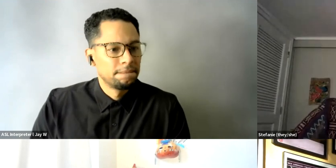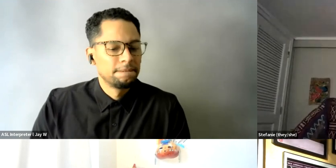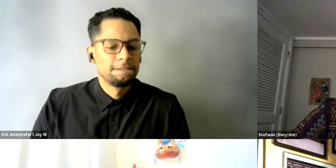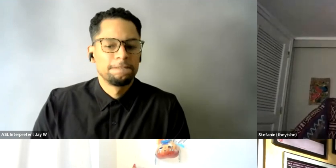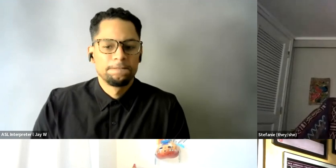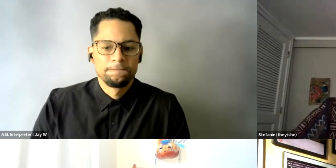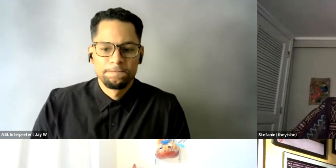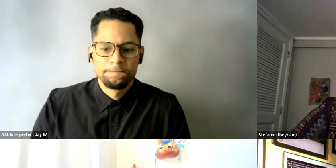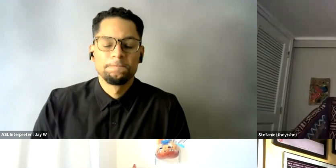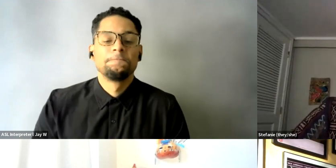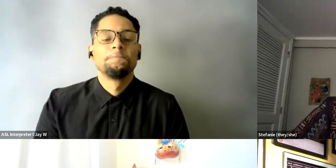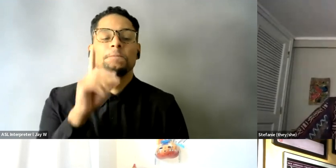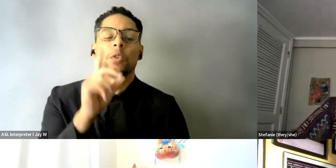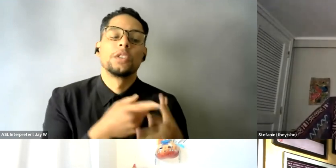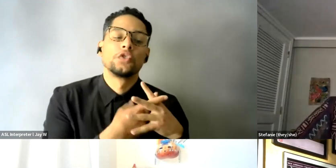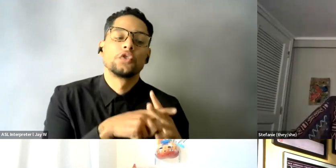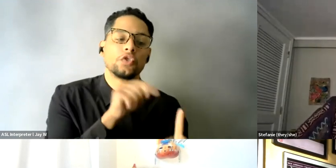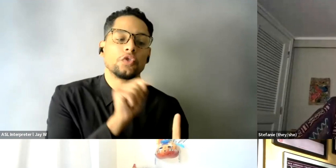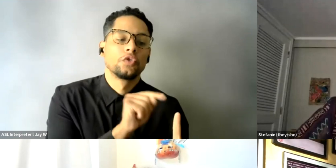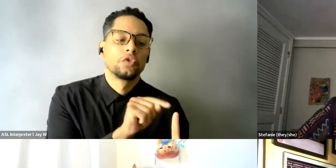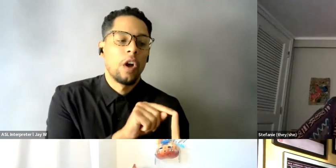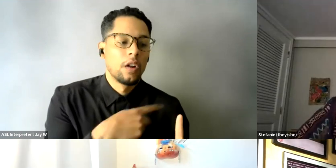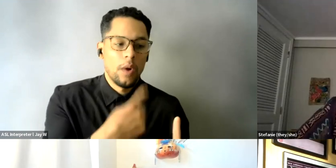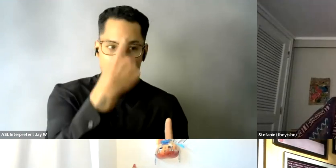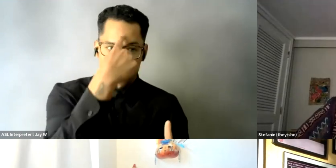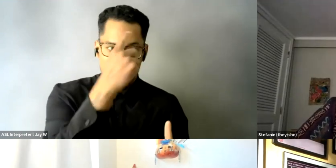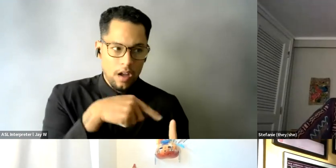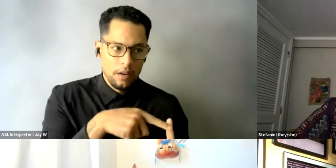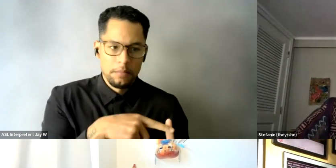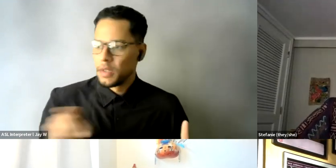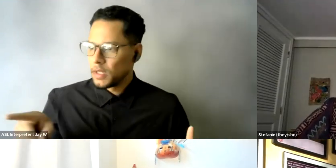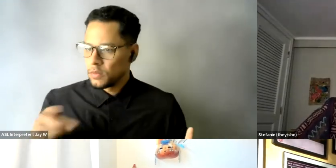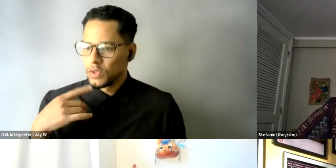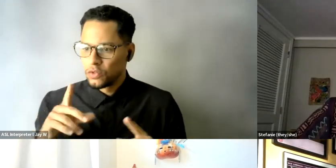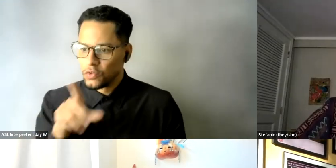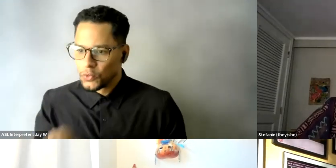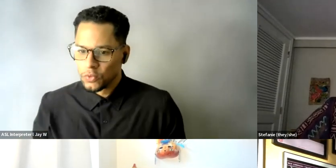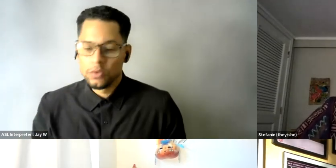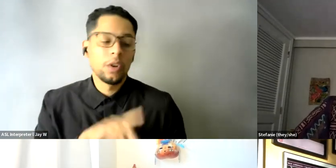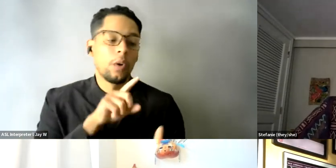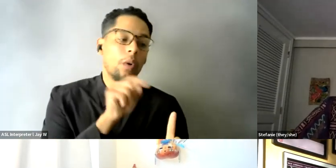thought at the time, and then there's what it actually is, right? So I think what I thought at the time was